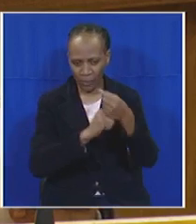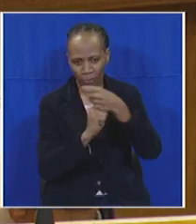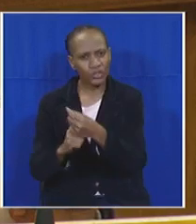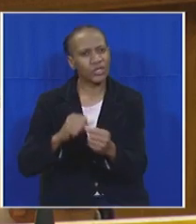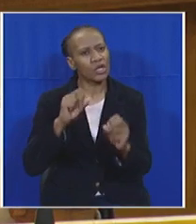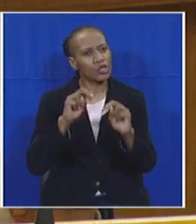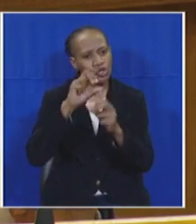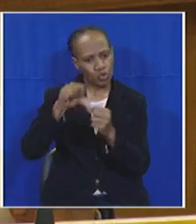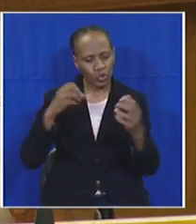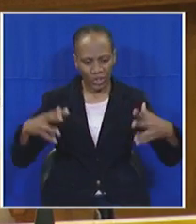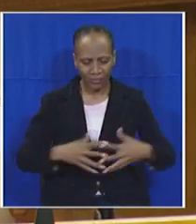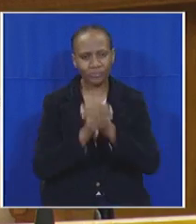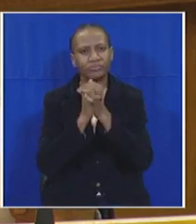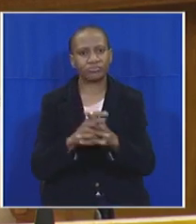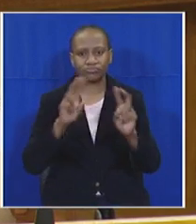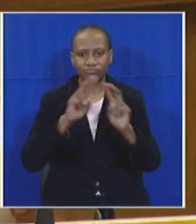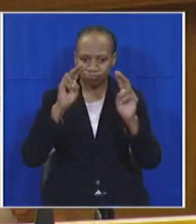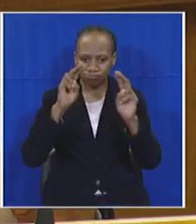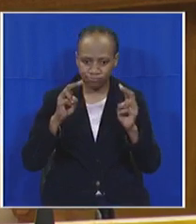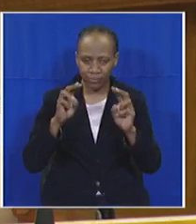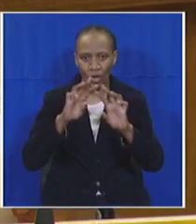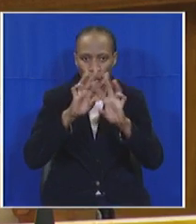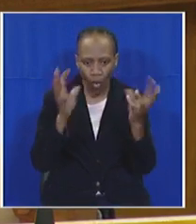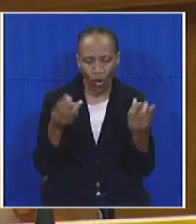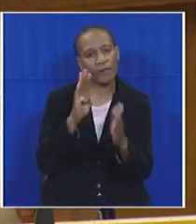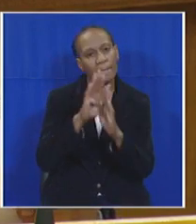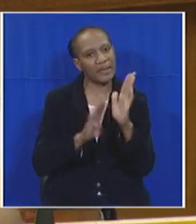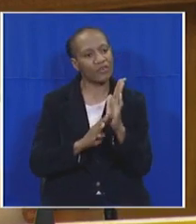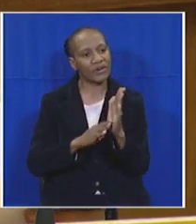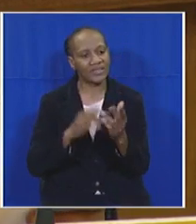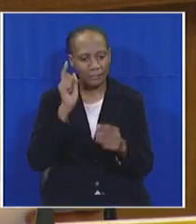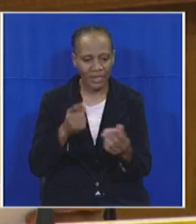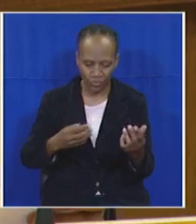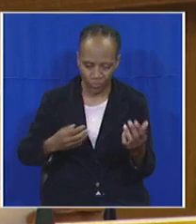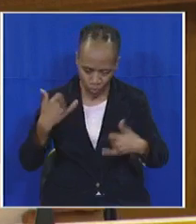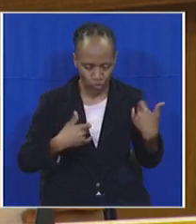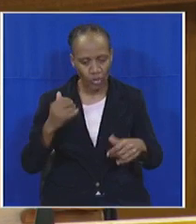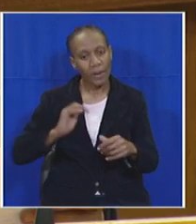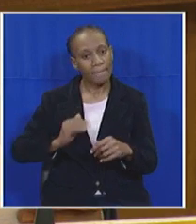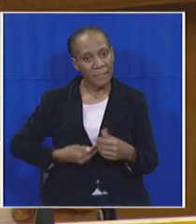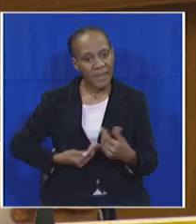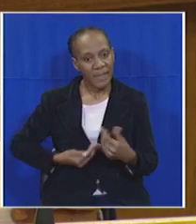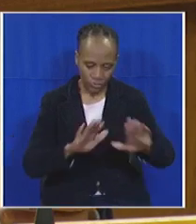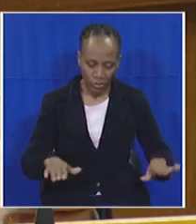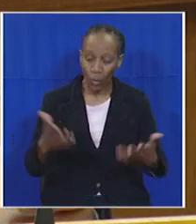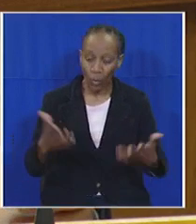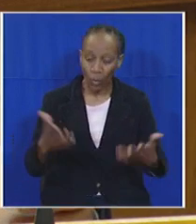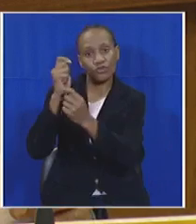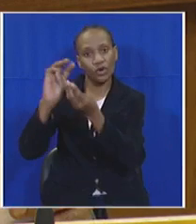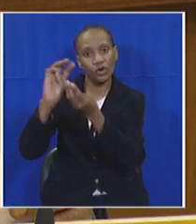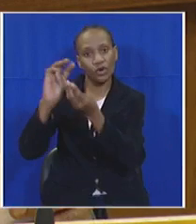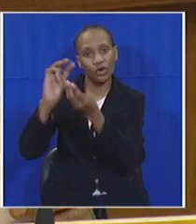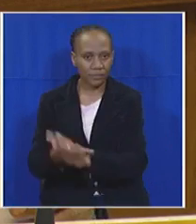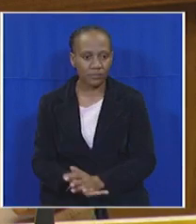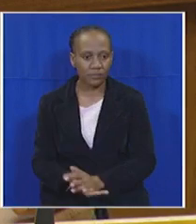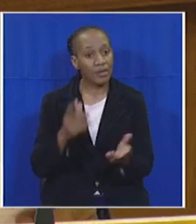and ensuring universal rights as enshrined in the Bill of Rights to be enjoyed, especially by women and children in the rural area. To also discuss